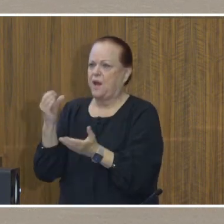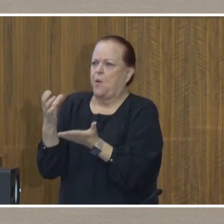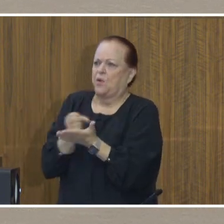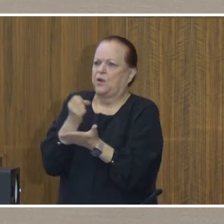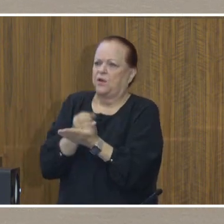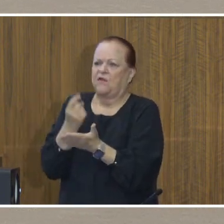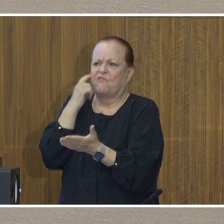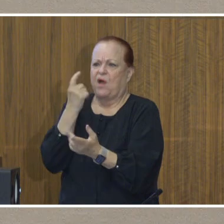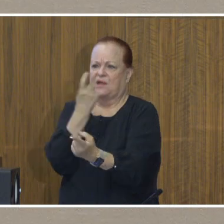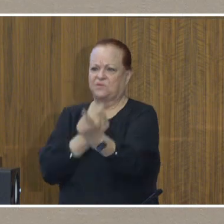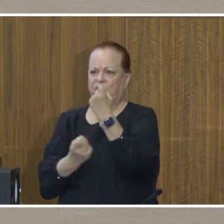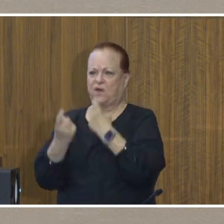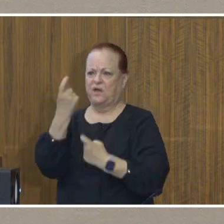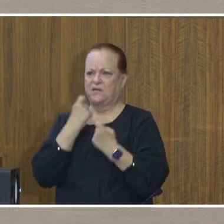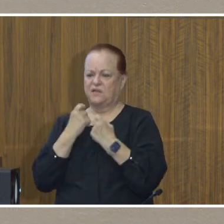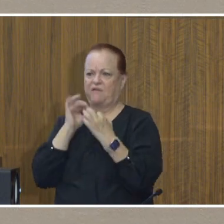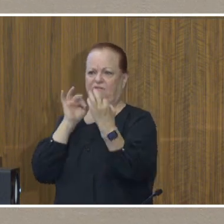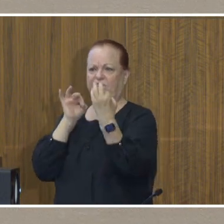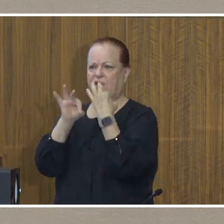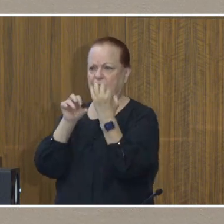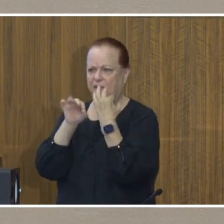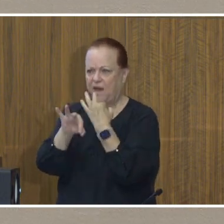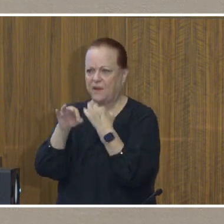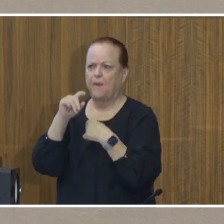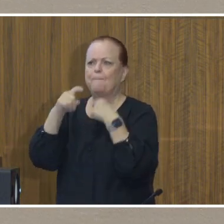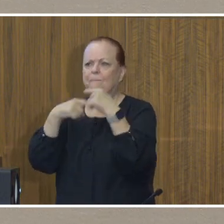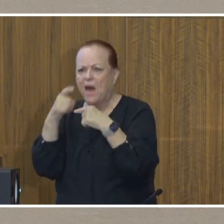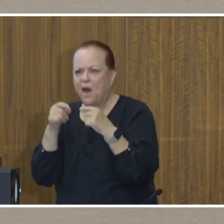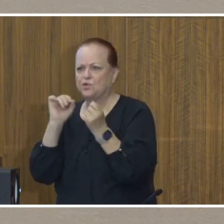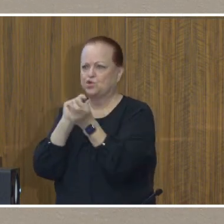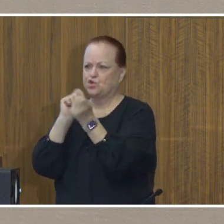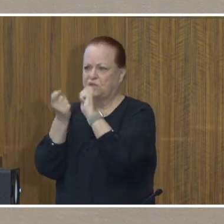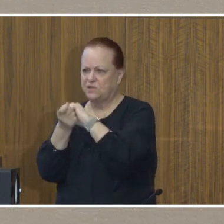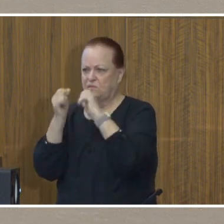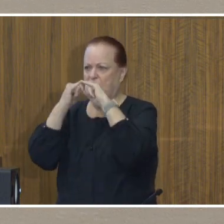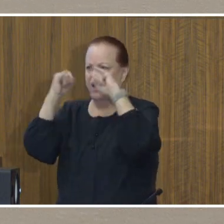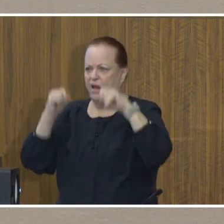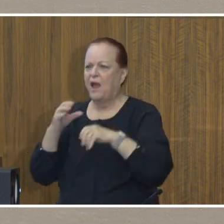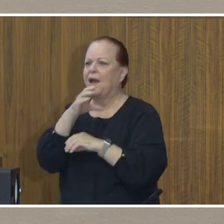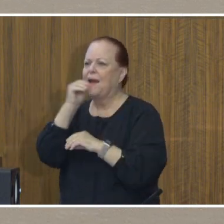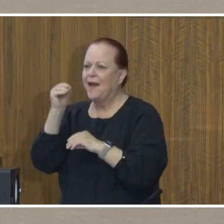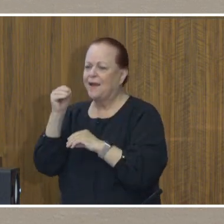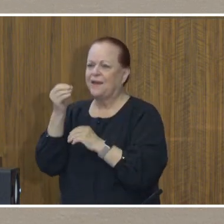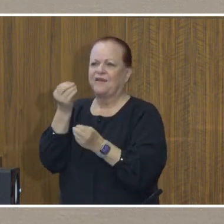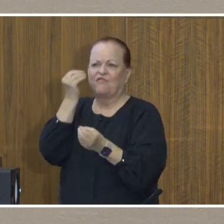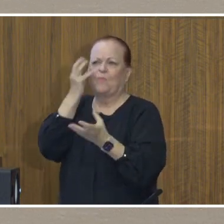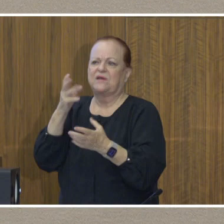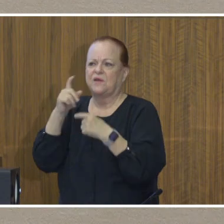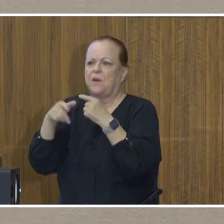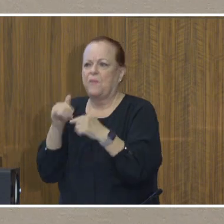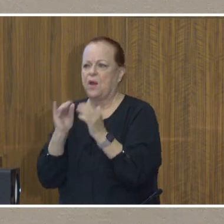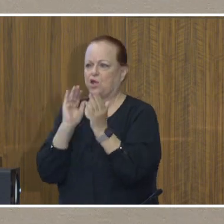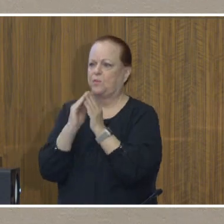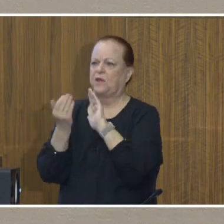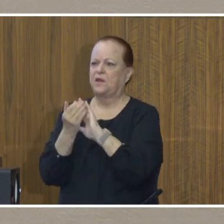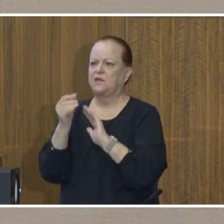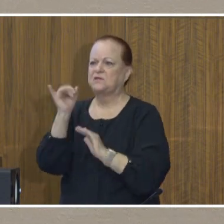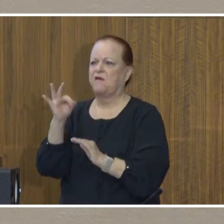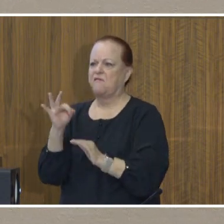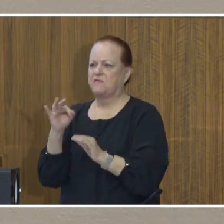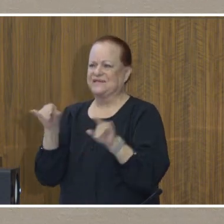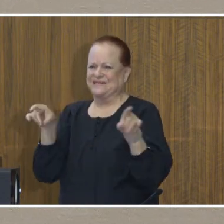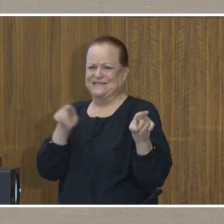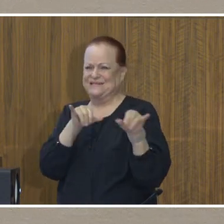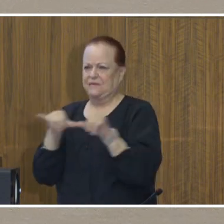ask questions, provide feedback on redistricting, including providing input on communities of interest. The